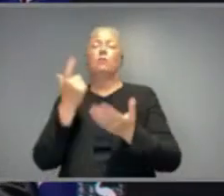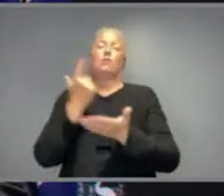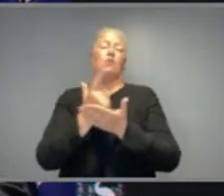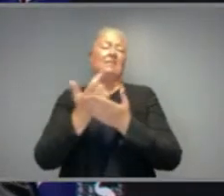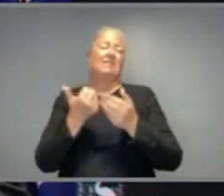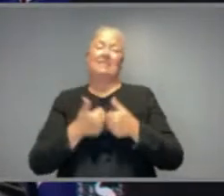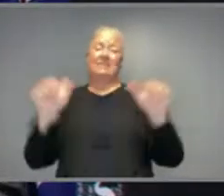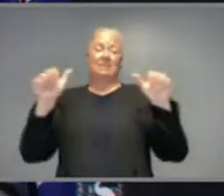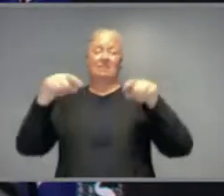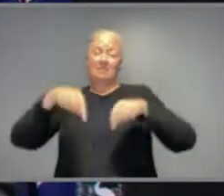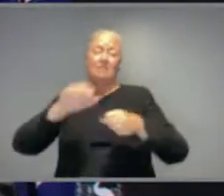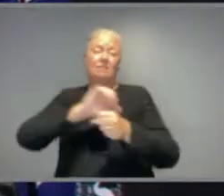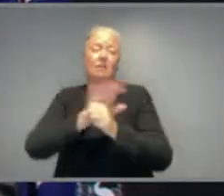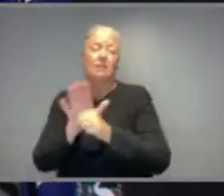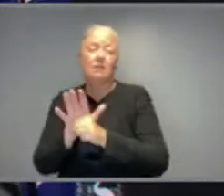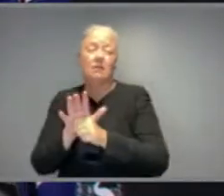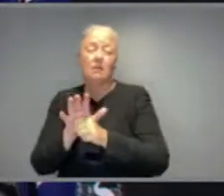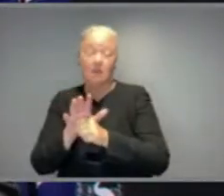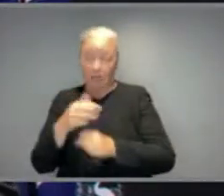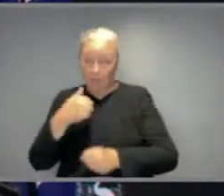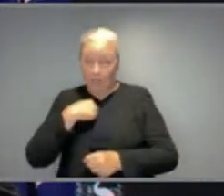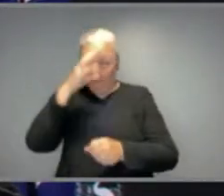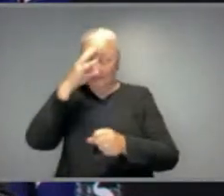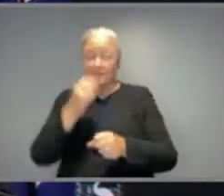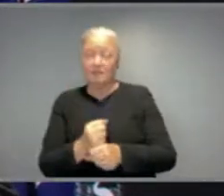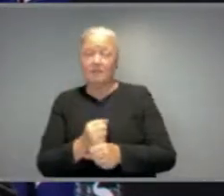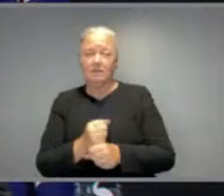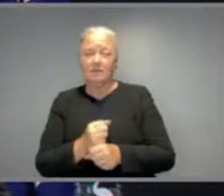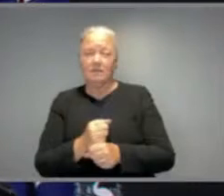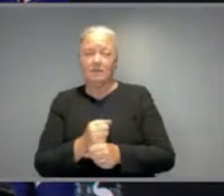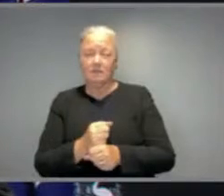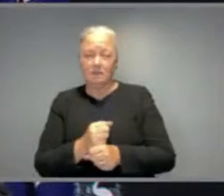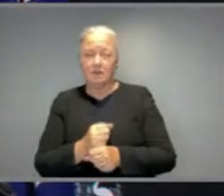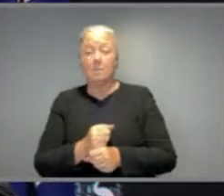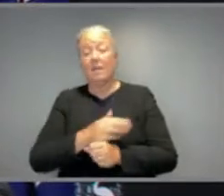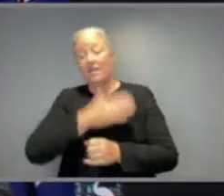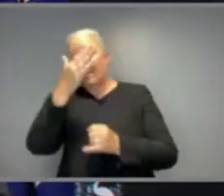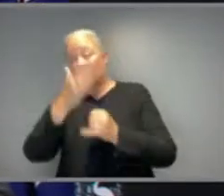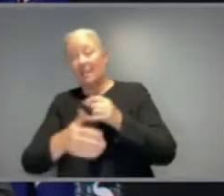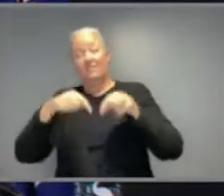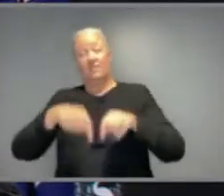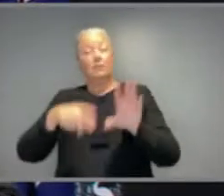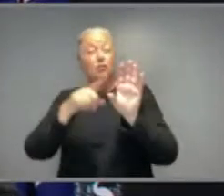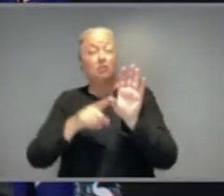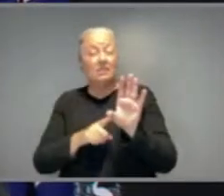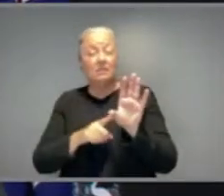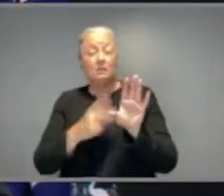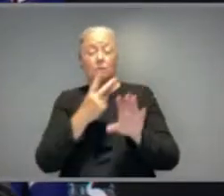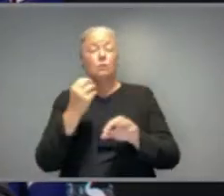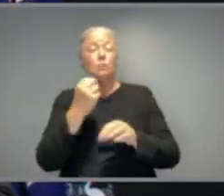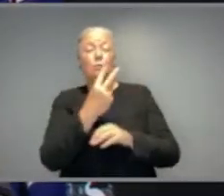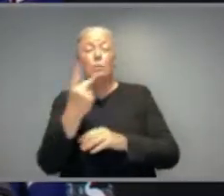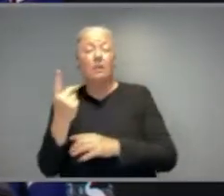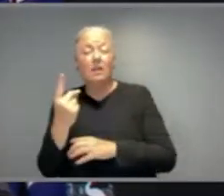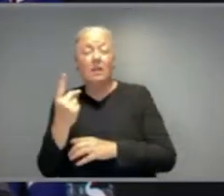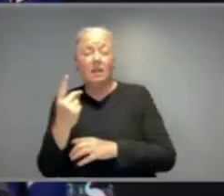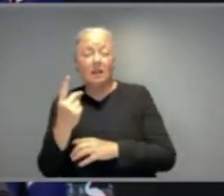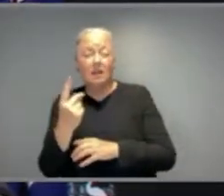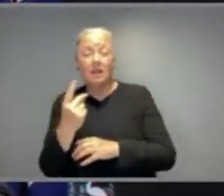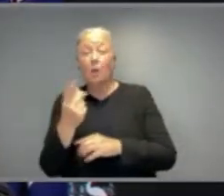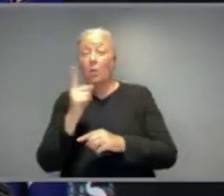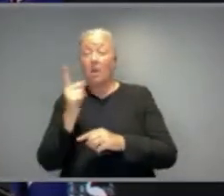to be able, I believe, before we get to the end of this year, based on what is being achieved and what I've seen from Australians, to get where we want to